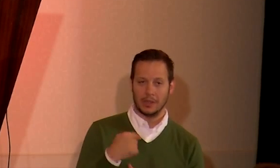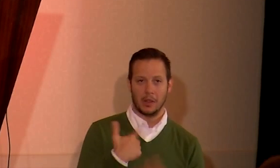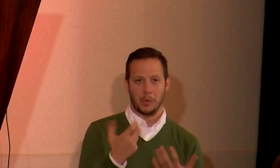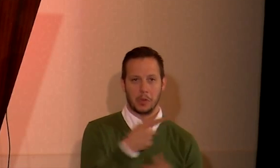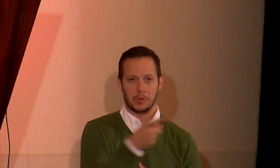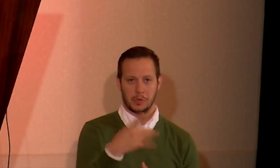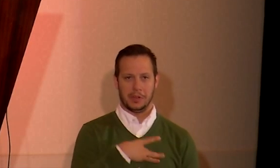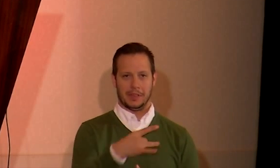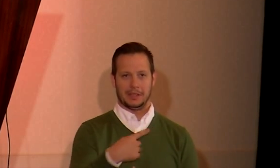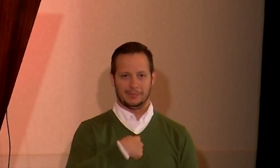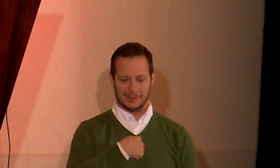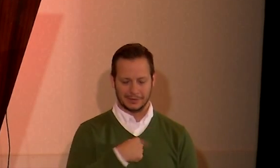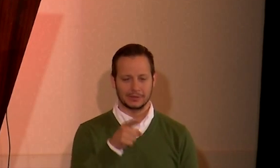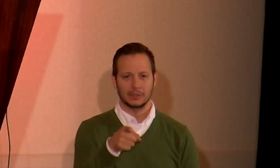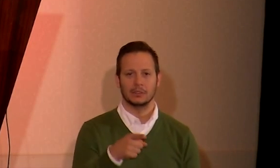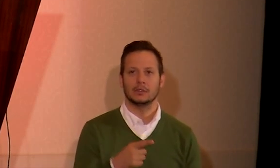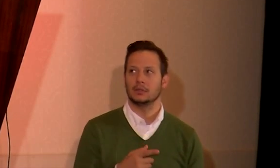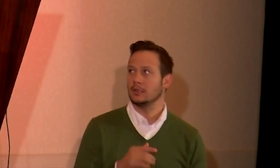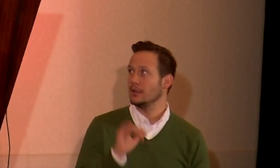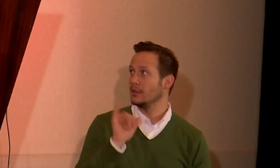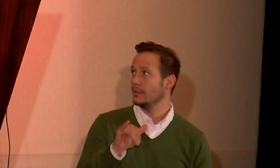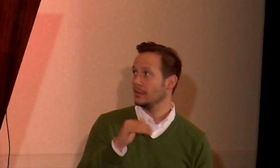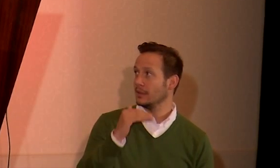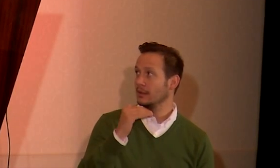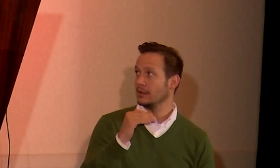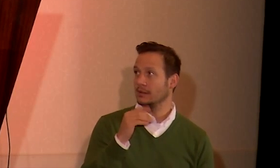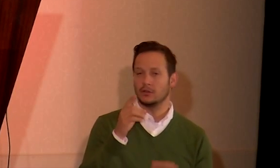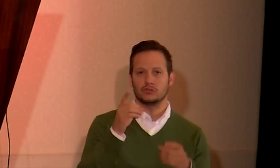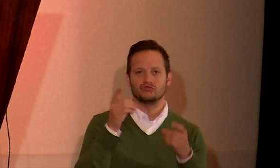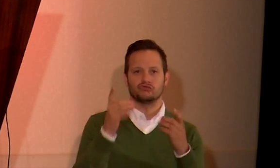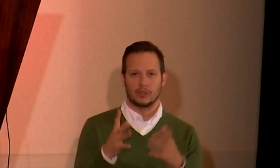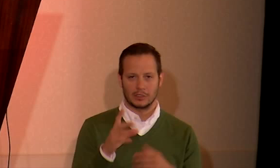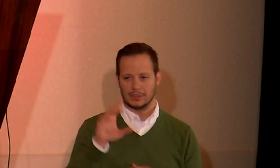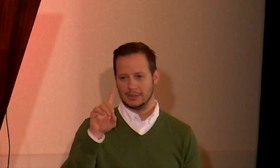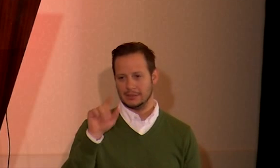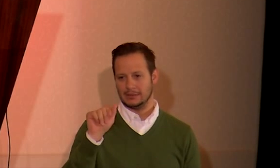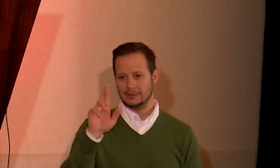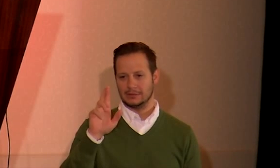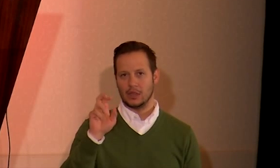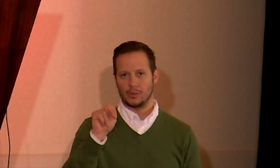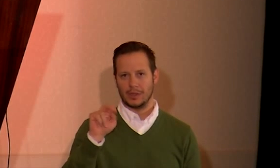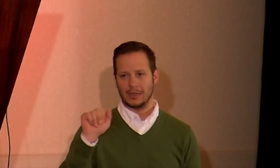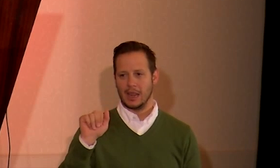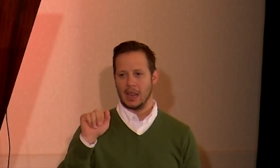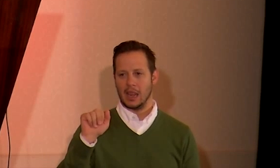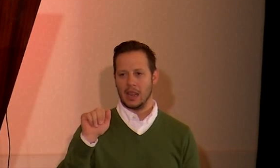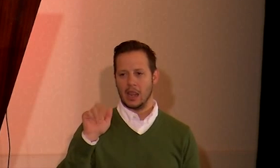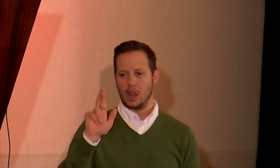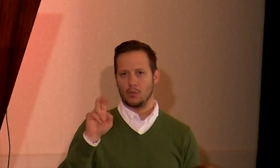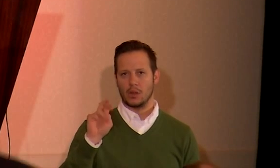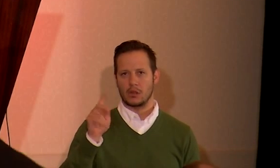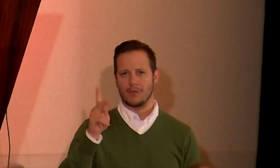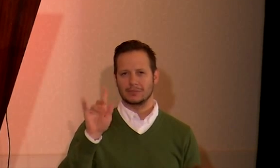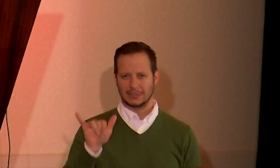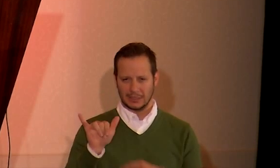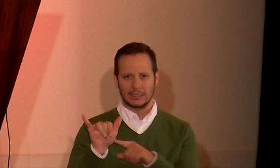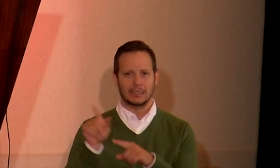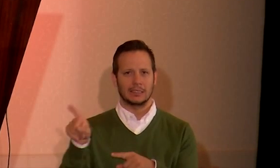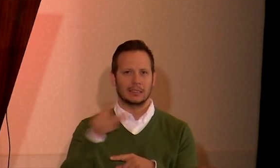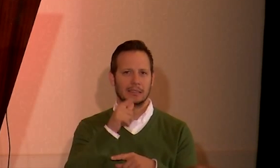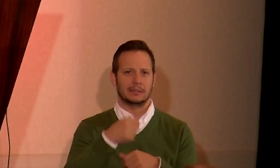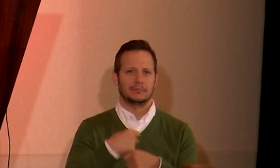of advice. Get to know that director, Darren Aronofsky, really well. Darren Aronofsky, of course, is the man who made